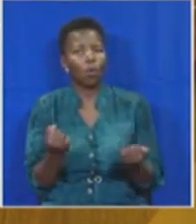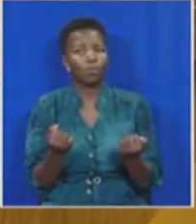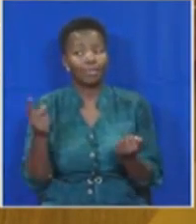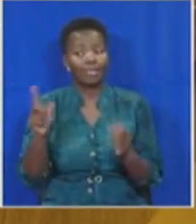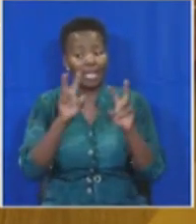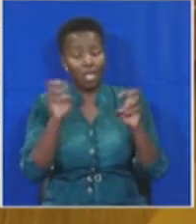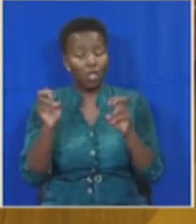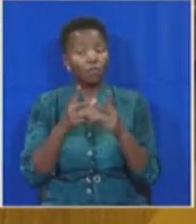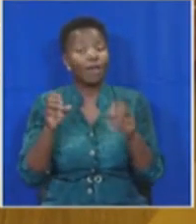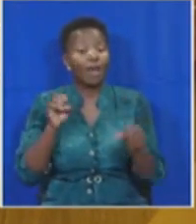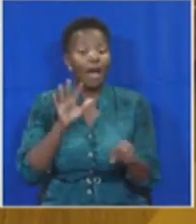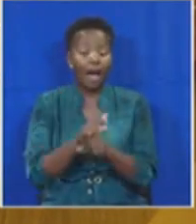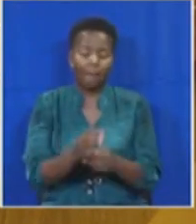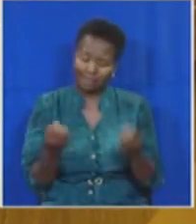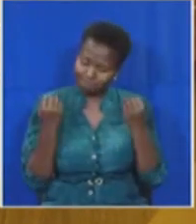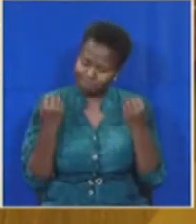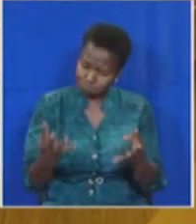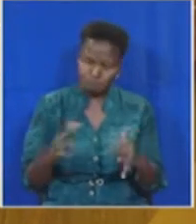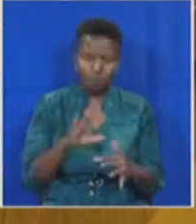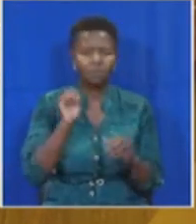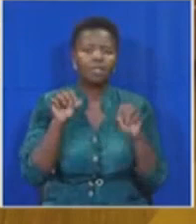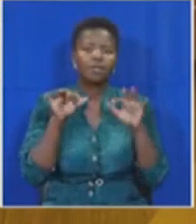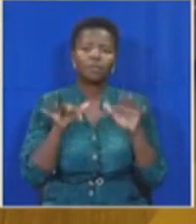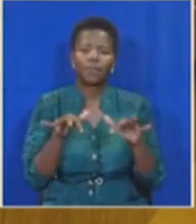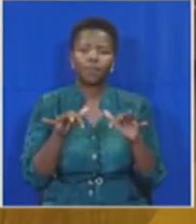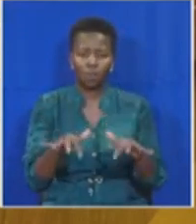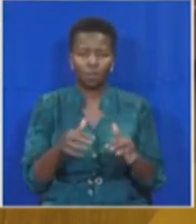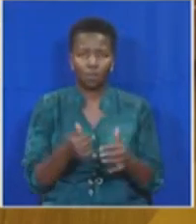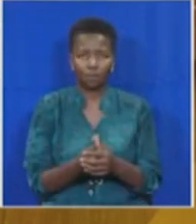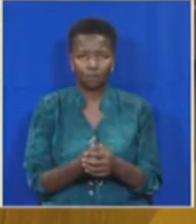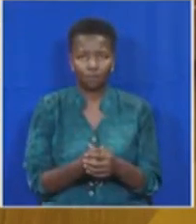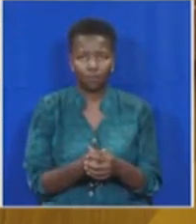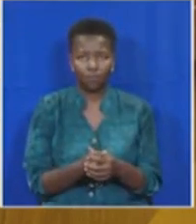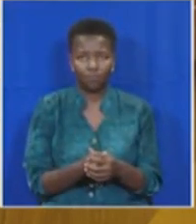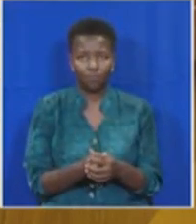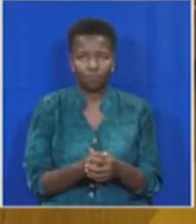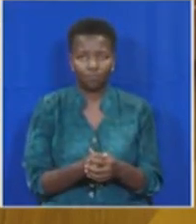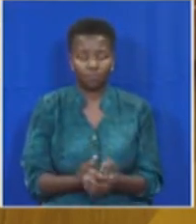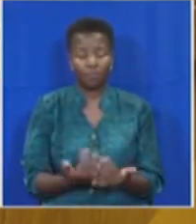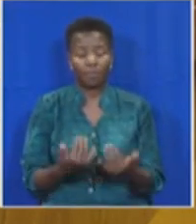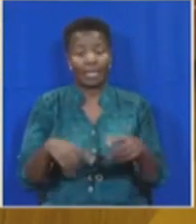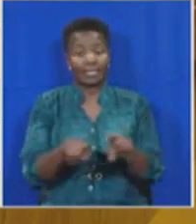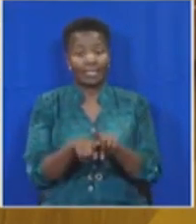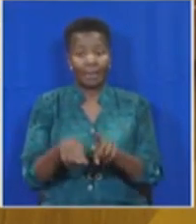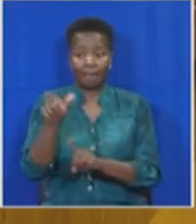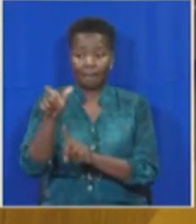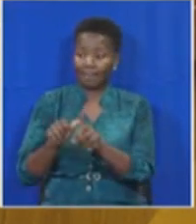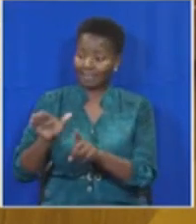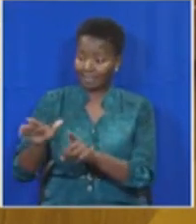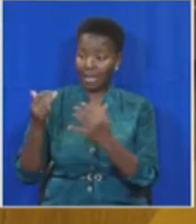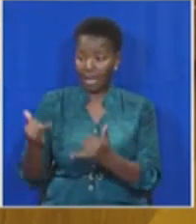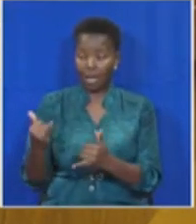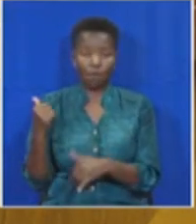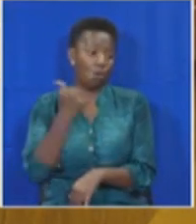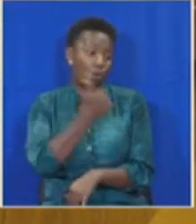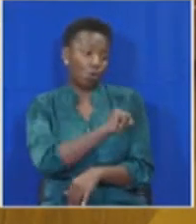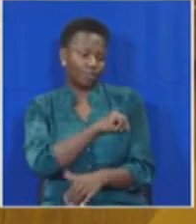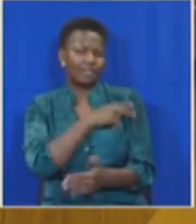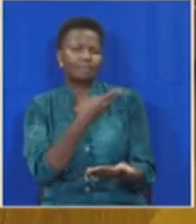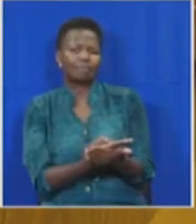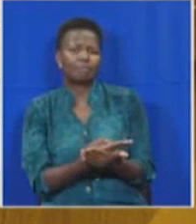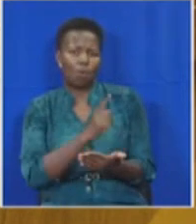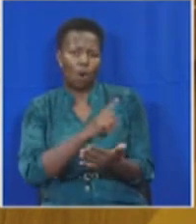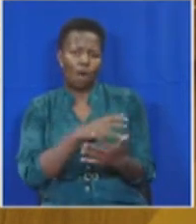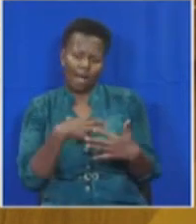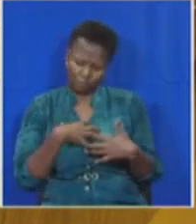which affects millions and millions of South Africans. The same CEO booked into hospital due to stress and